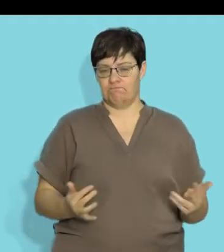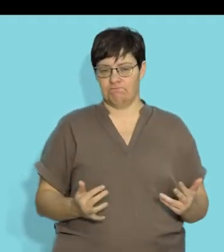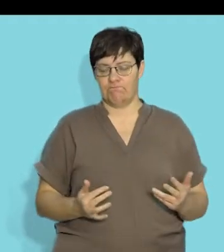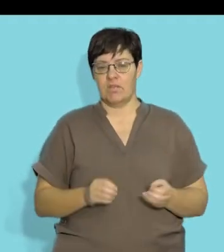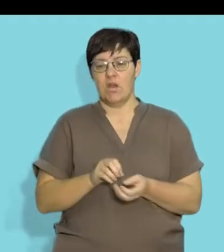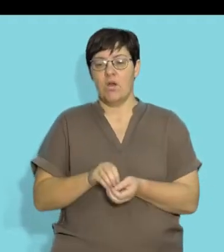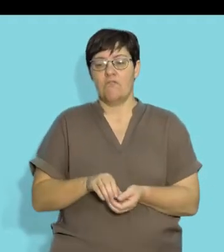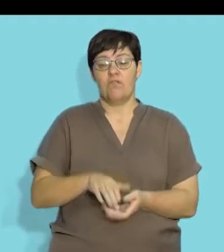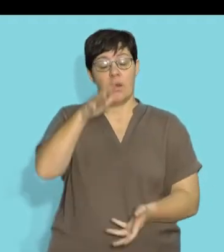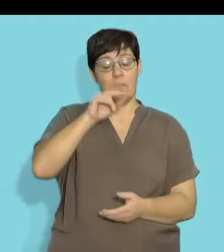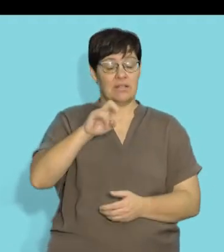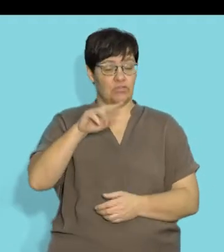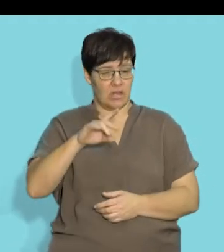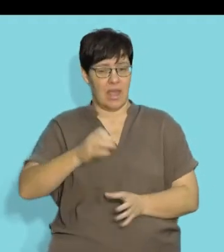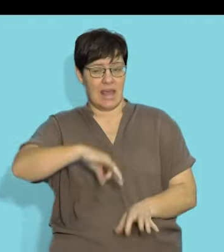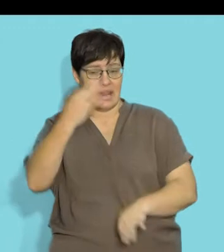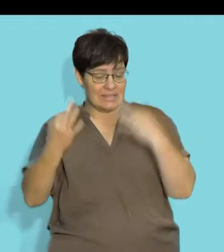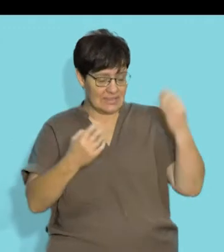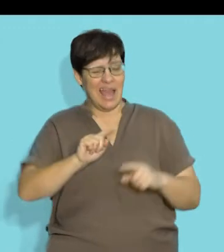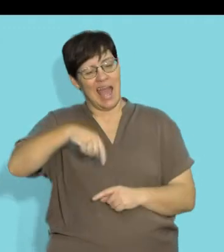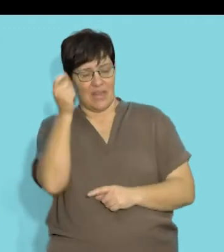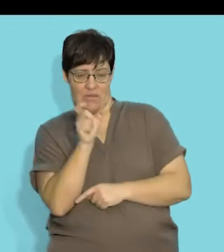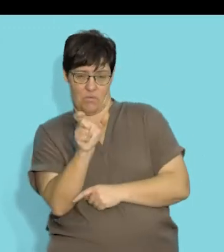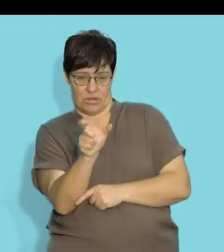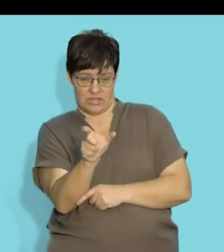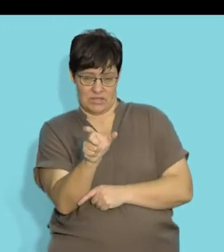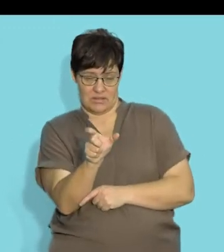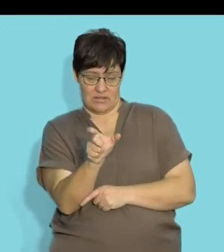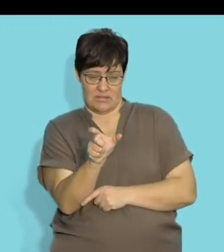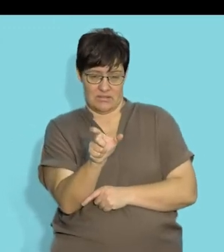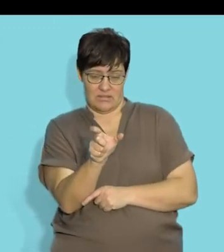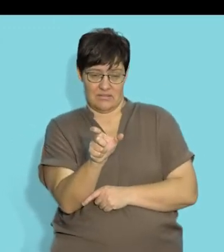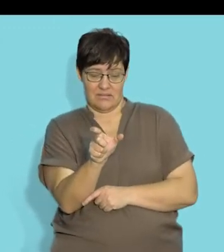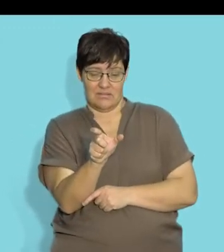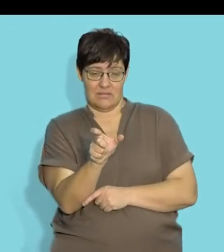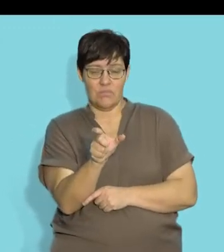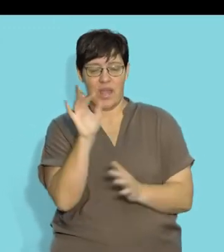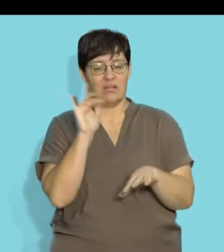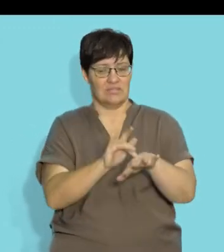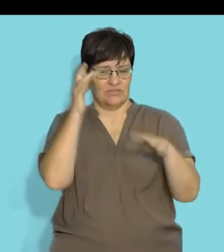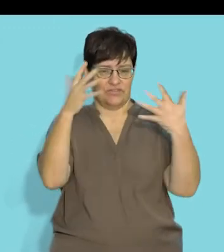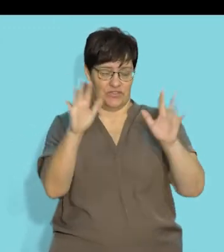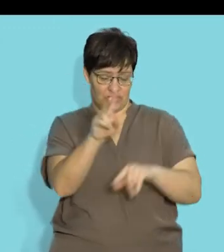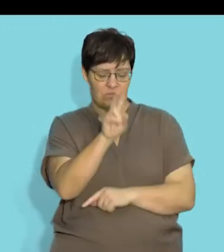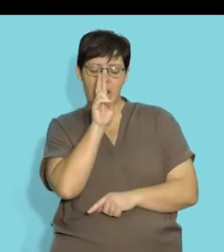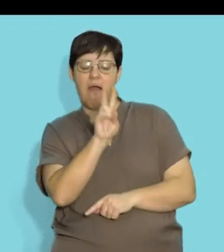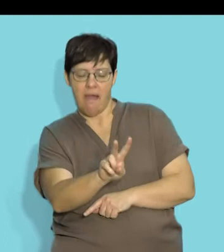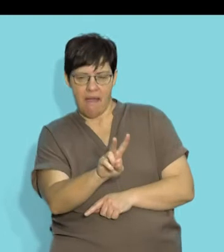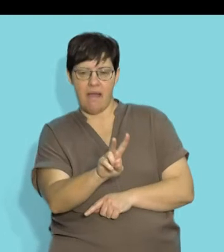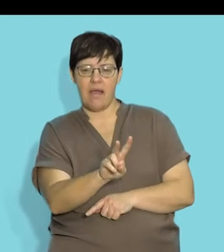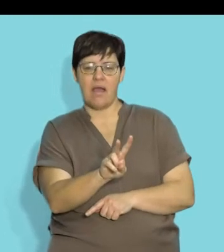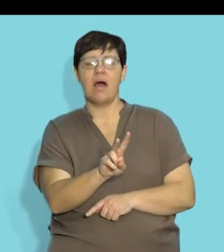right? So volumetric analysis, that's another term that we also touched on. So